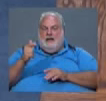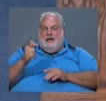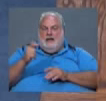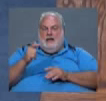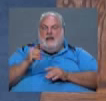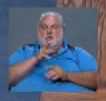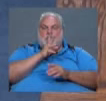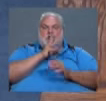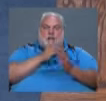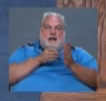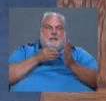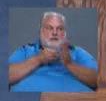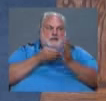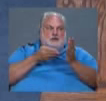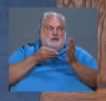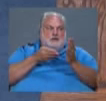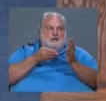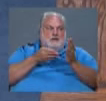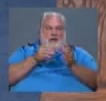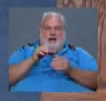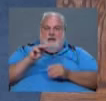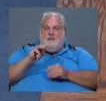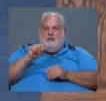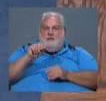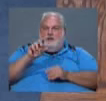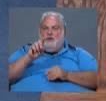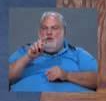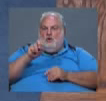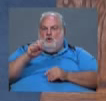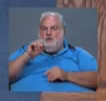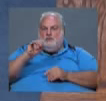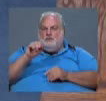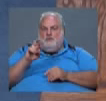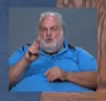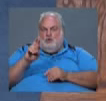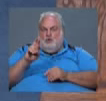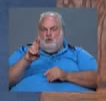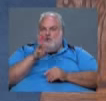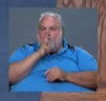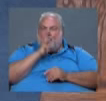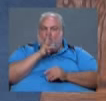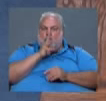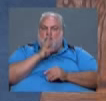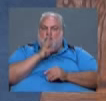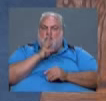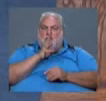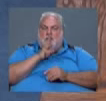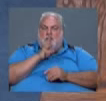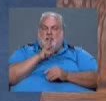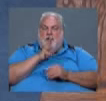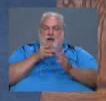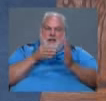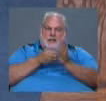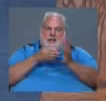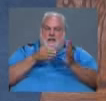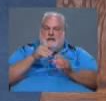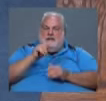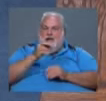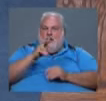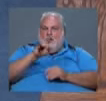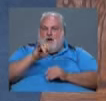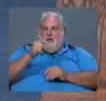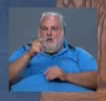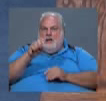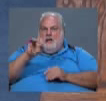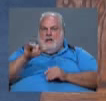in opposition. Thank you. And Ms. Dozier, she spoke. Terry Gray spoke, and then